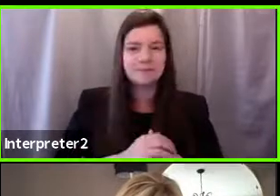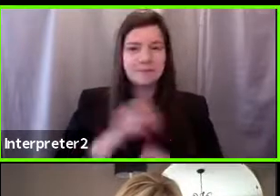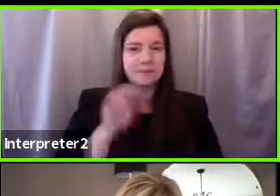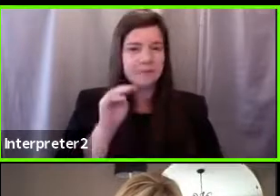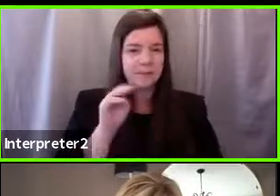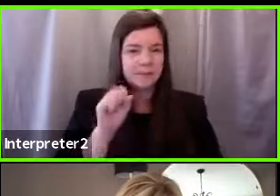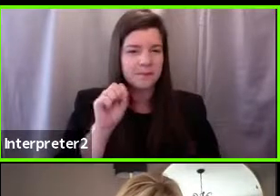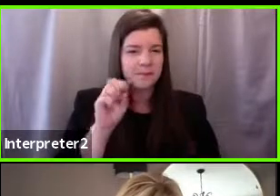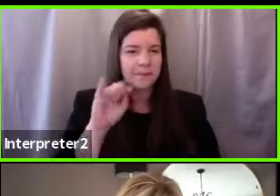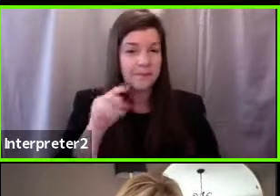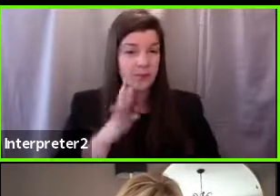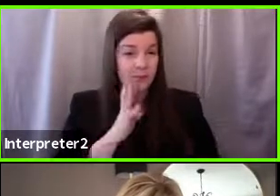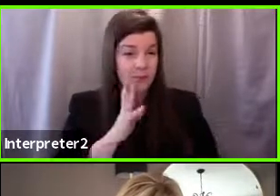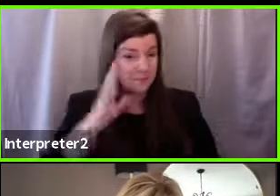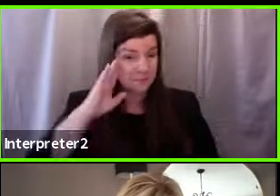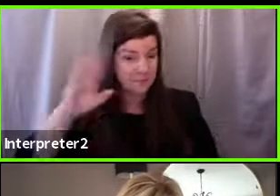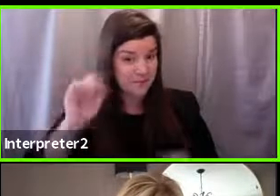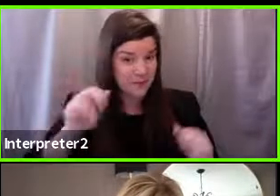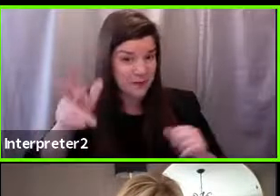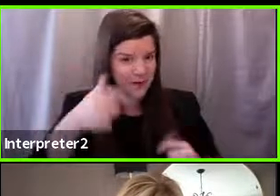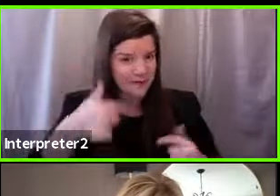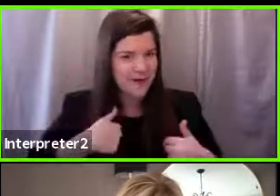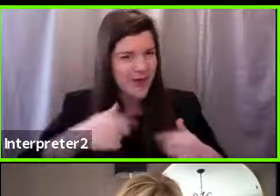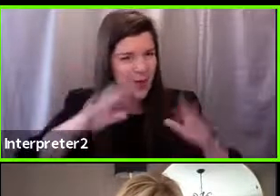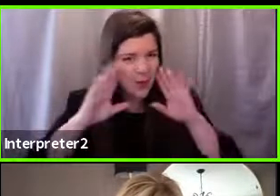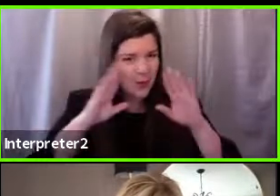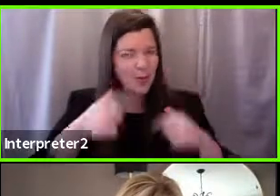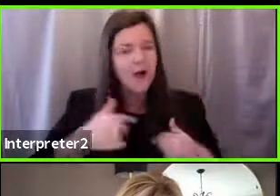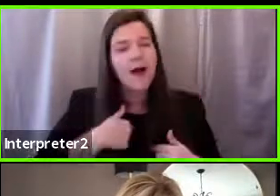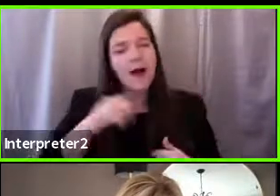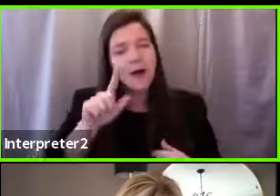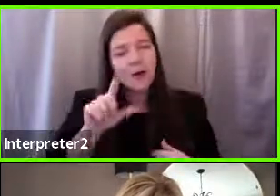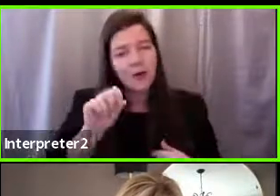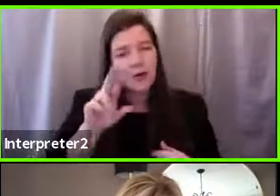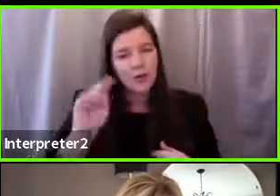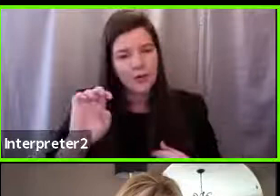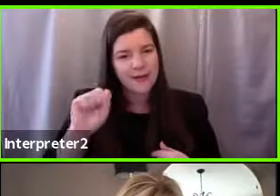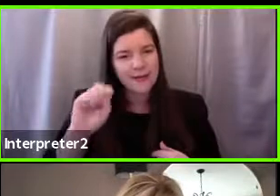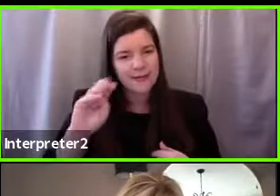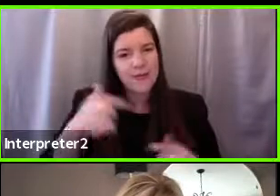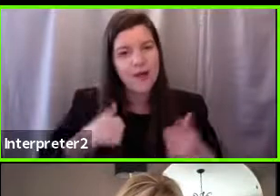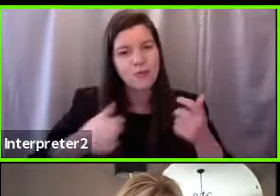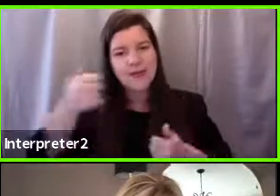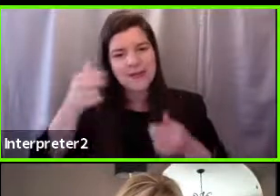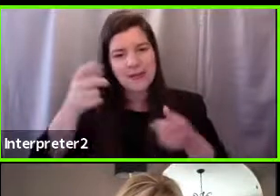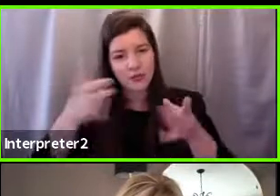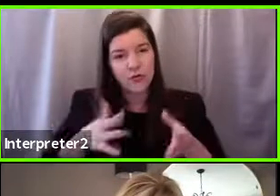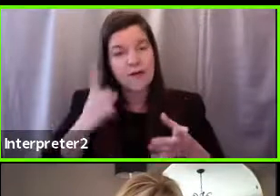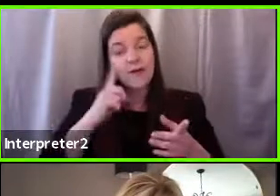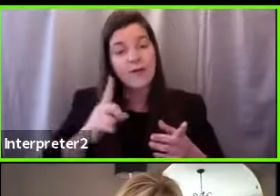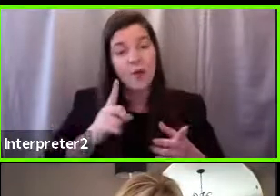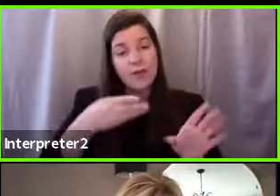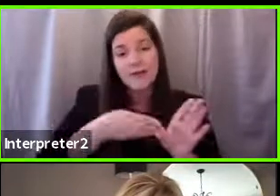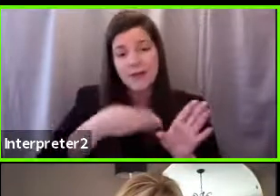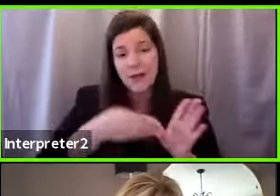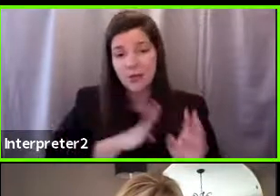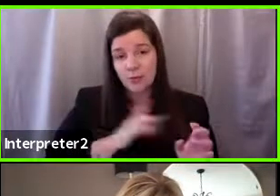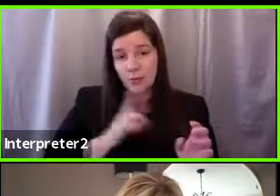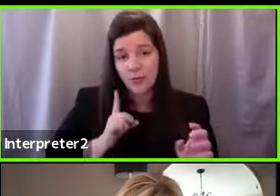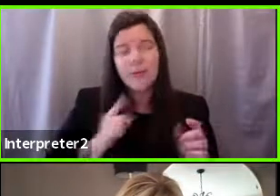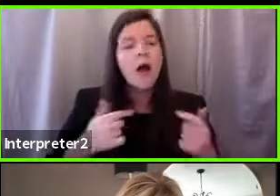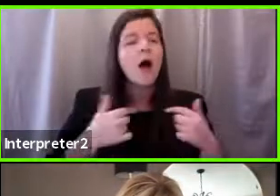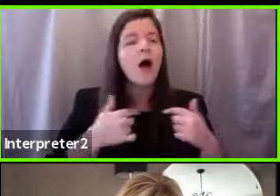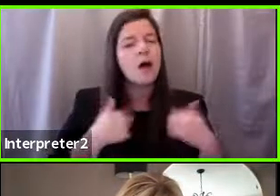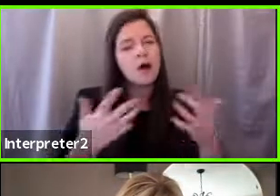can, thank you. Okay, perfect. Hi, I'm Lorraine Smith, and I'm the Executive Director of the Psychology Board. And I wanted